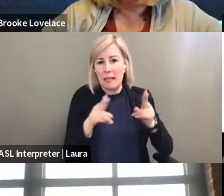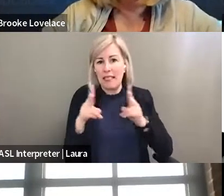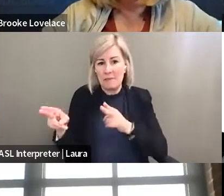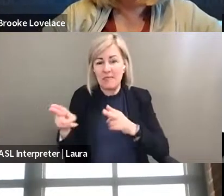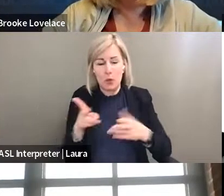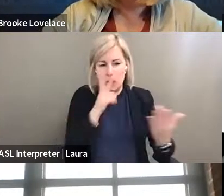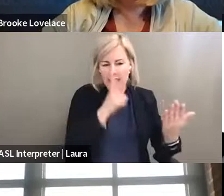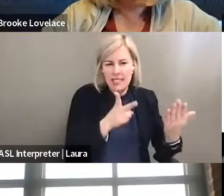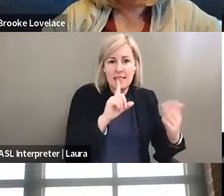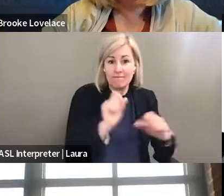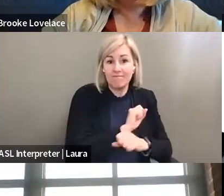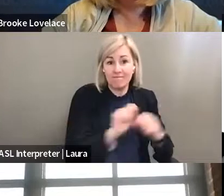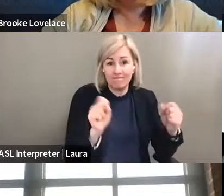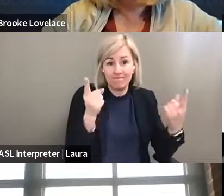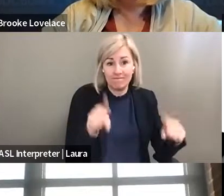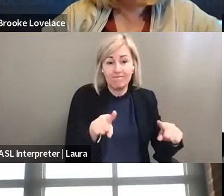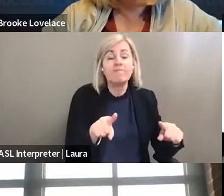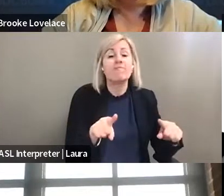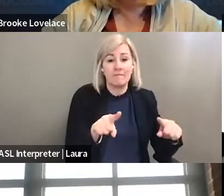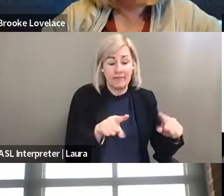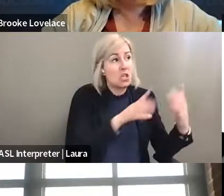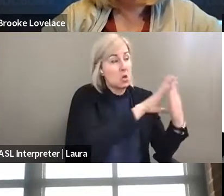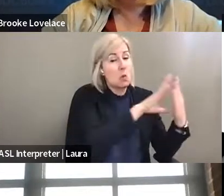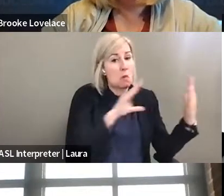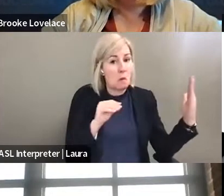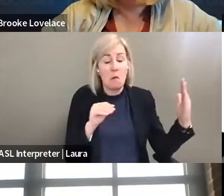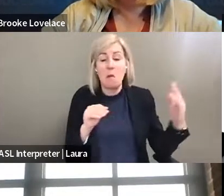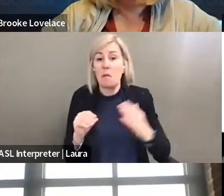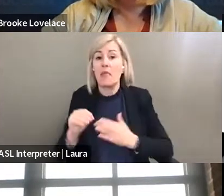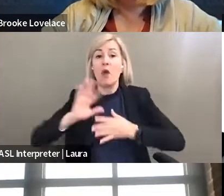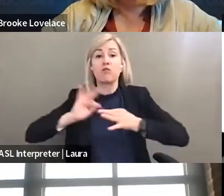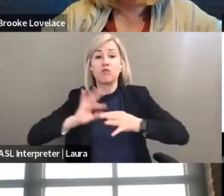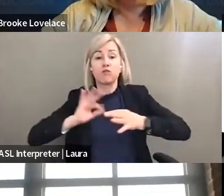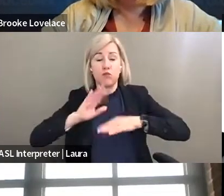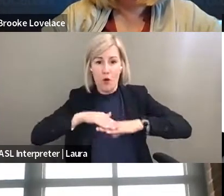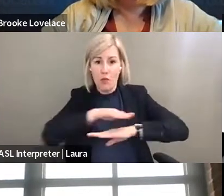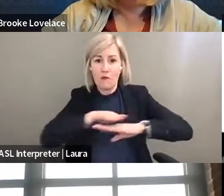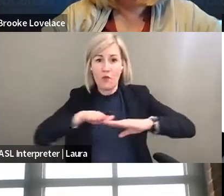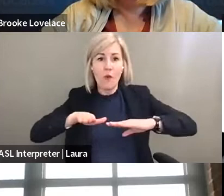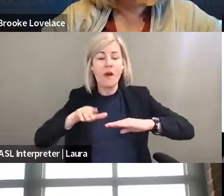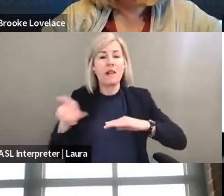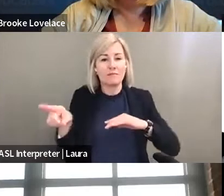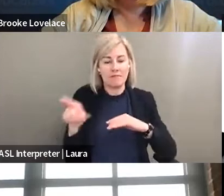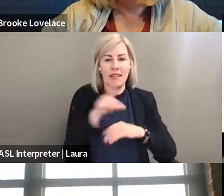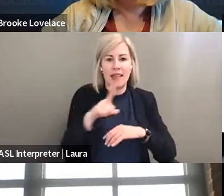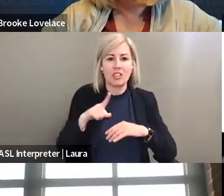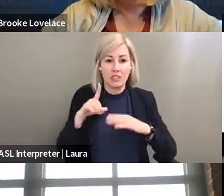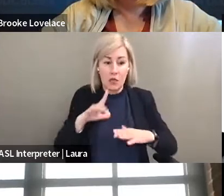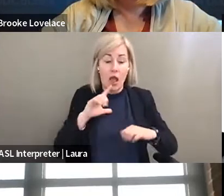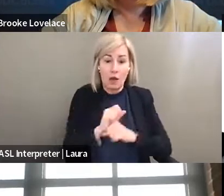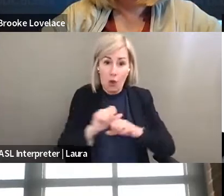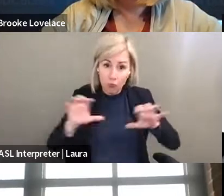snapshots because they really do get repeated, and that's what makes legislators actually take